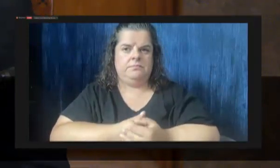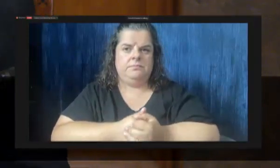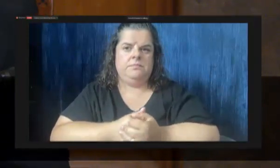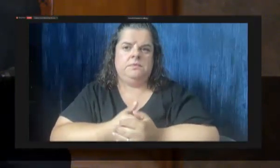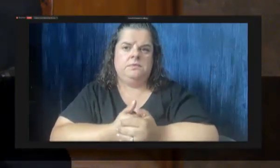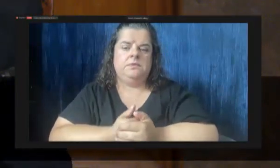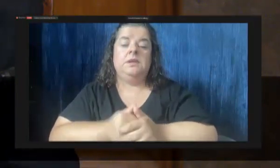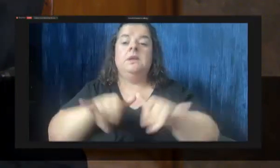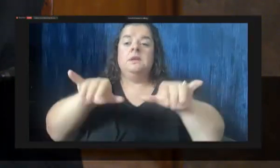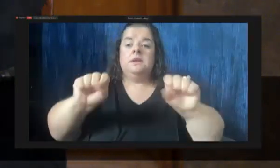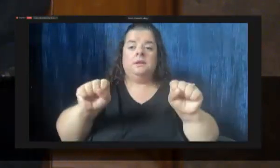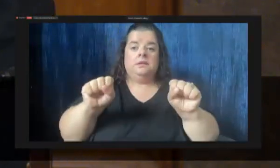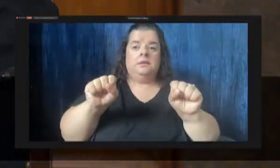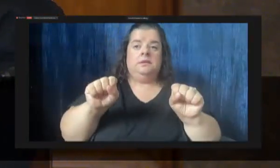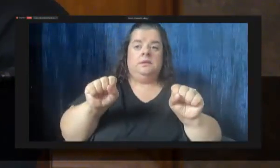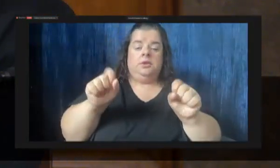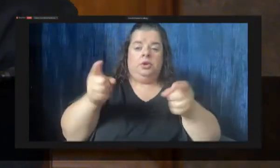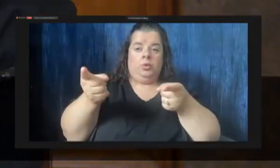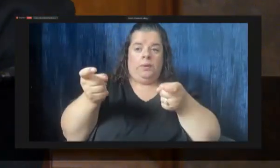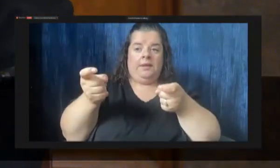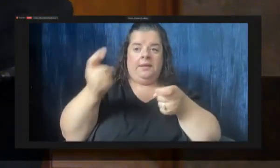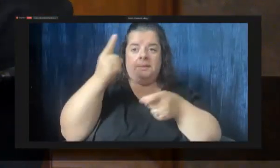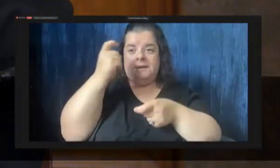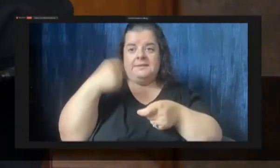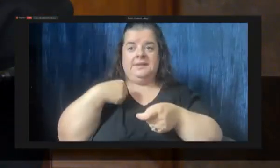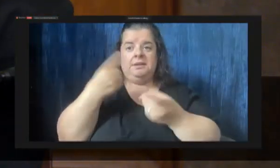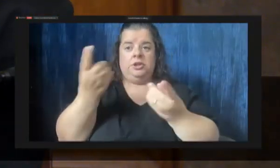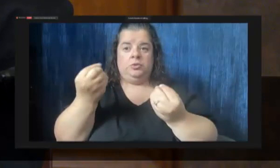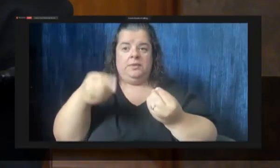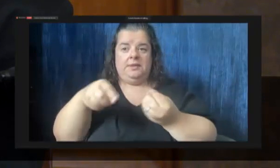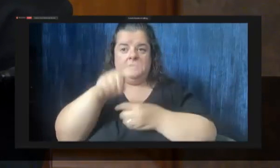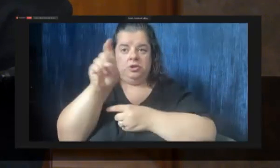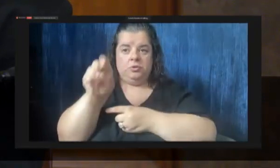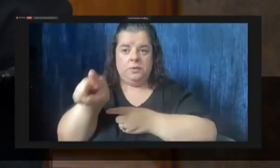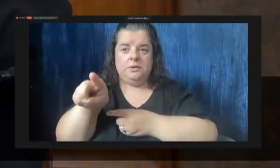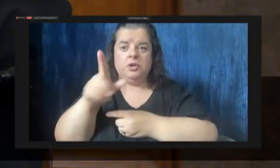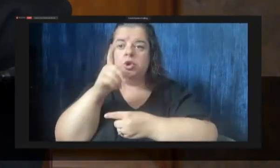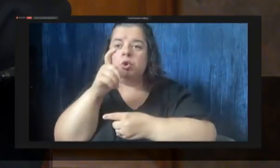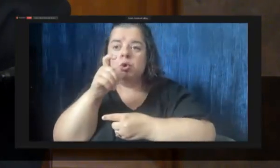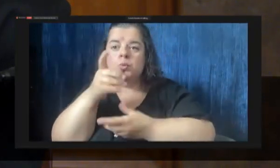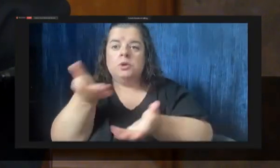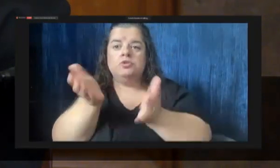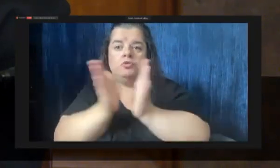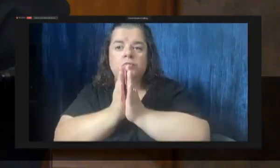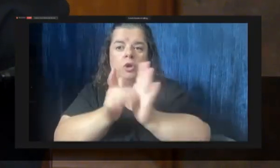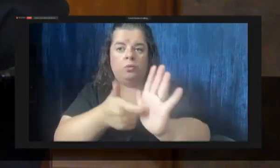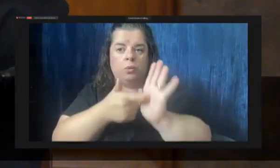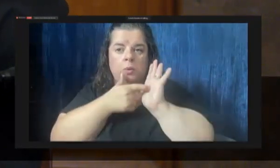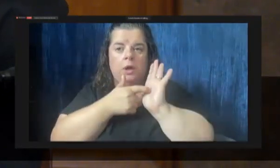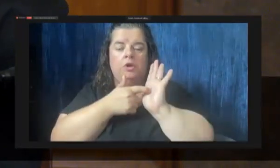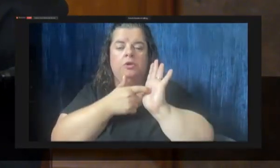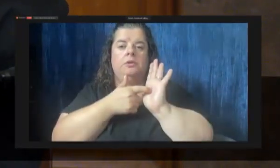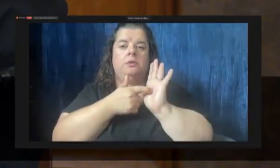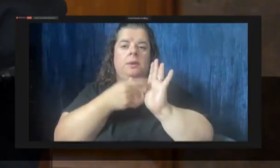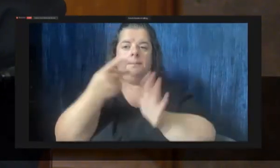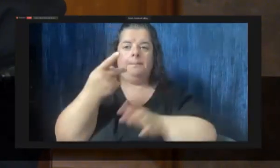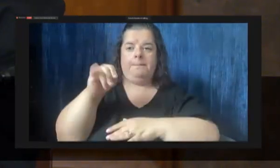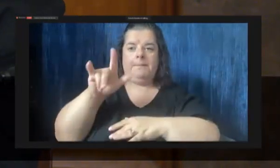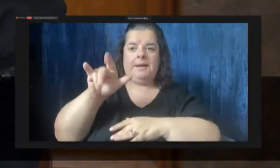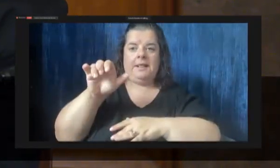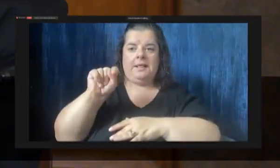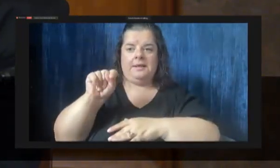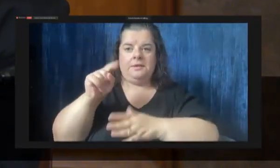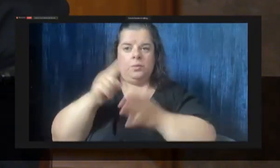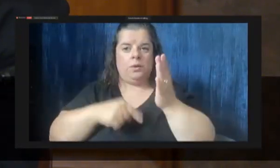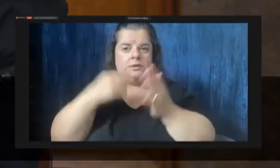Yeah, so just quickly, because this question of who is requiring the pilot and what is the purpose, you know, why